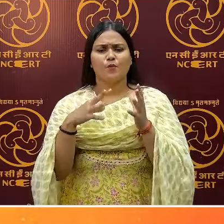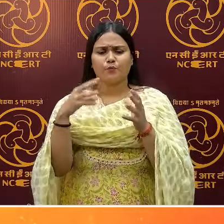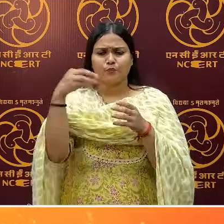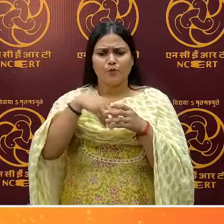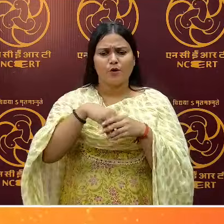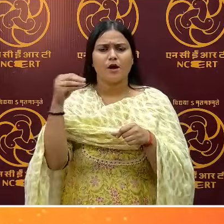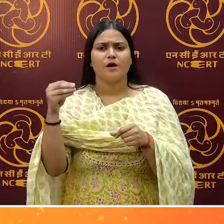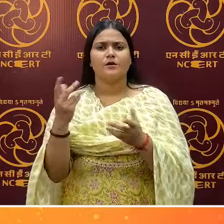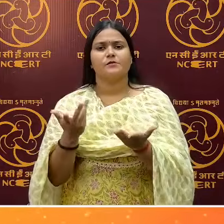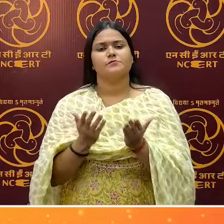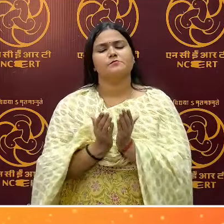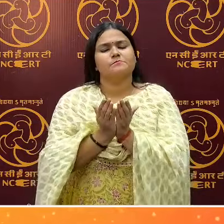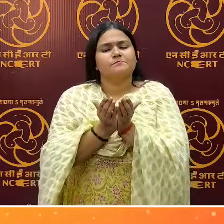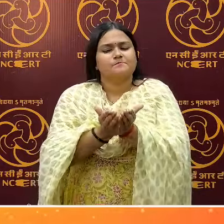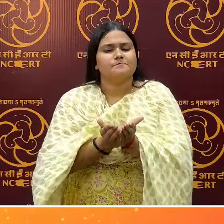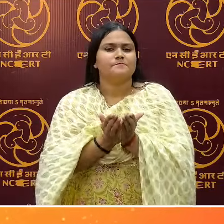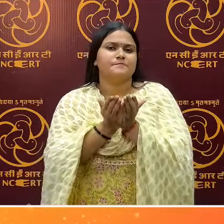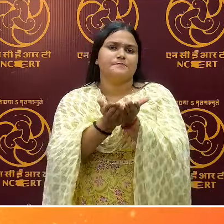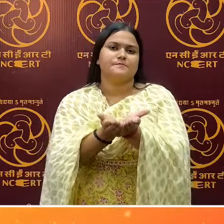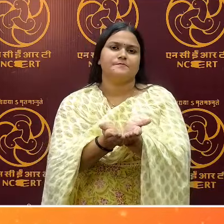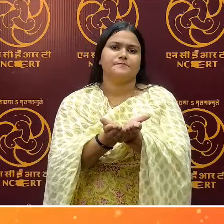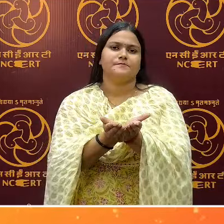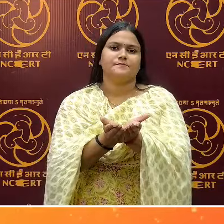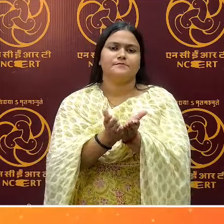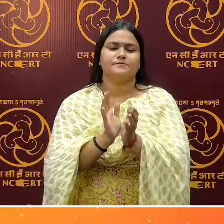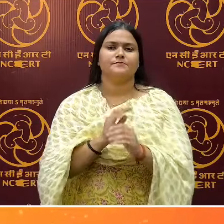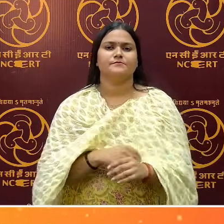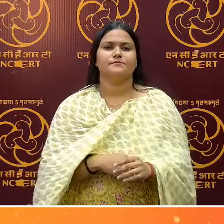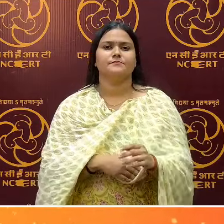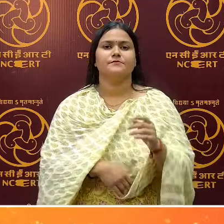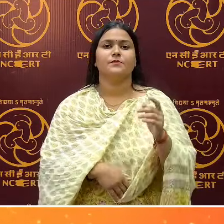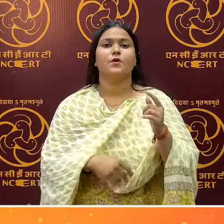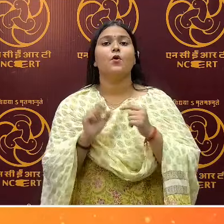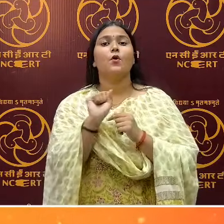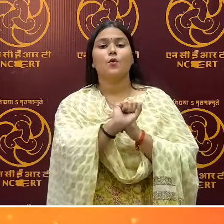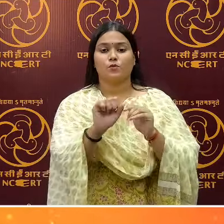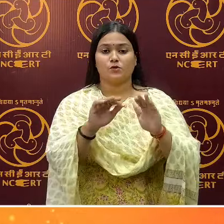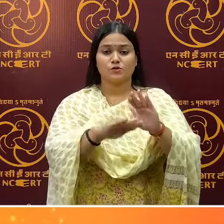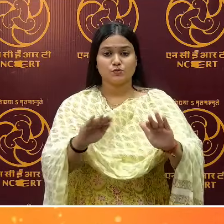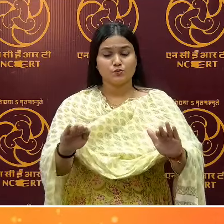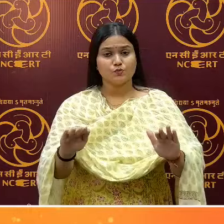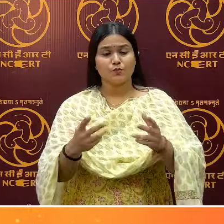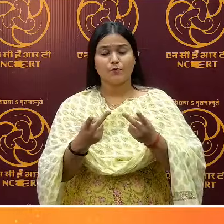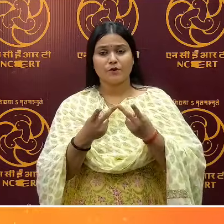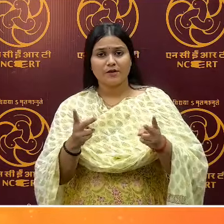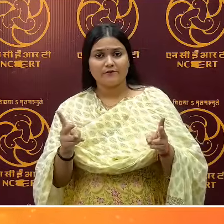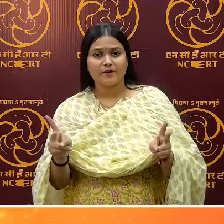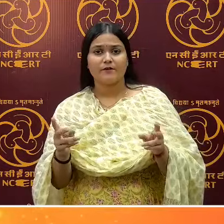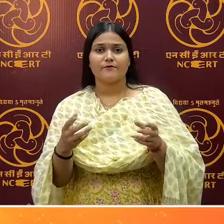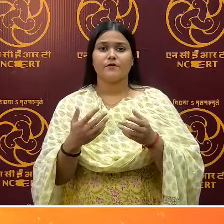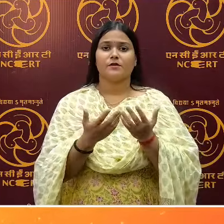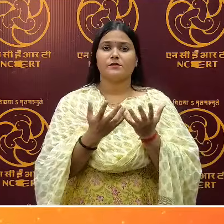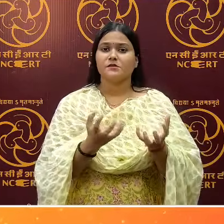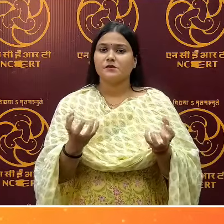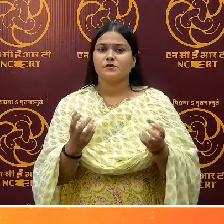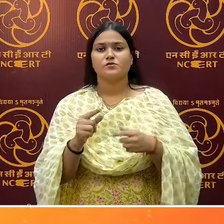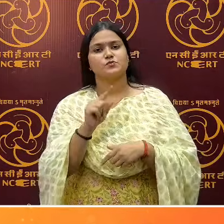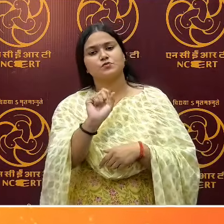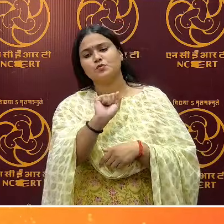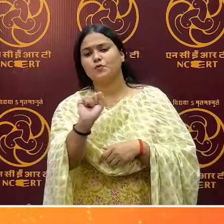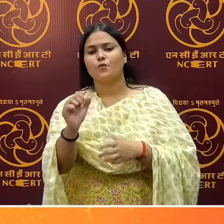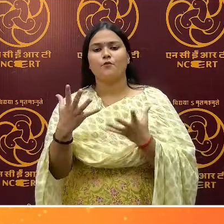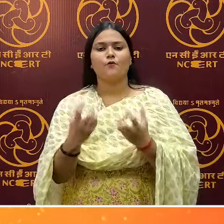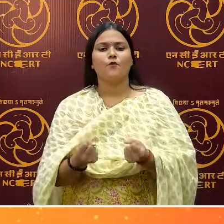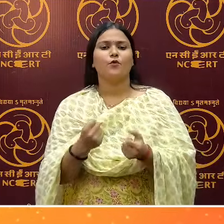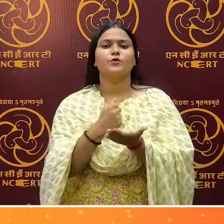into it can easily float. Can students do this experiment at home with multiple things? Yes, they can try whatever object